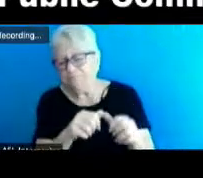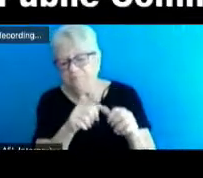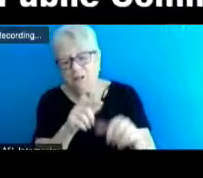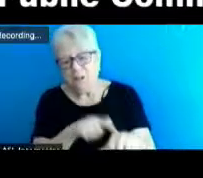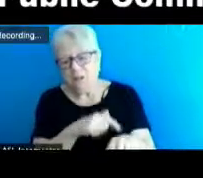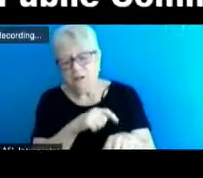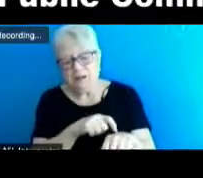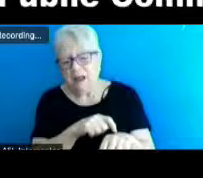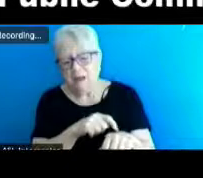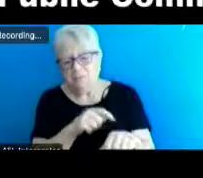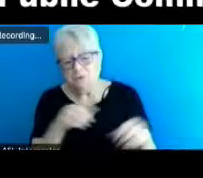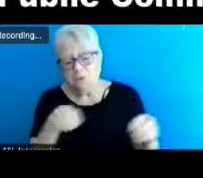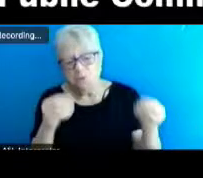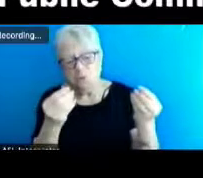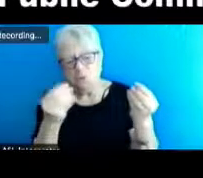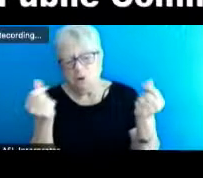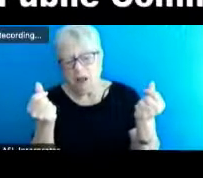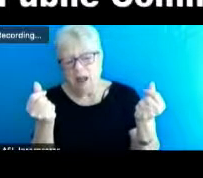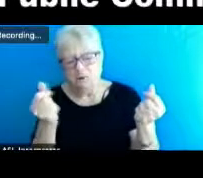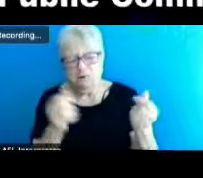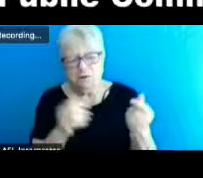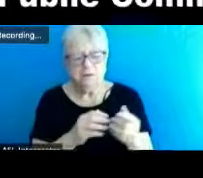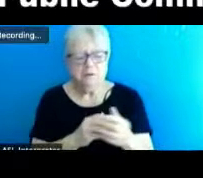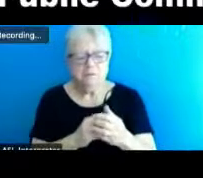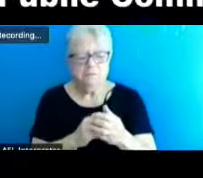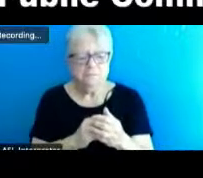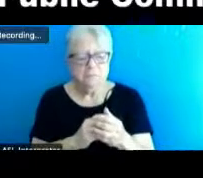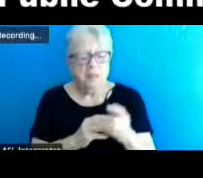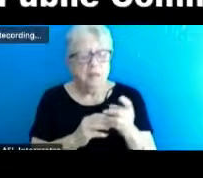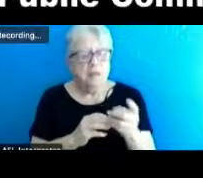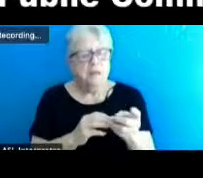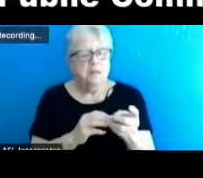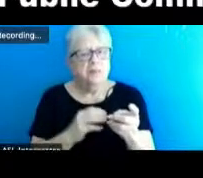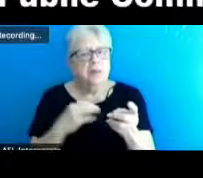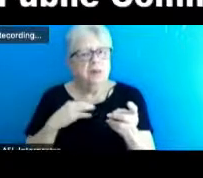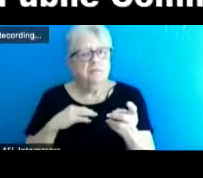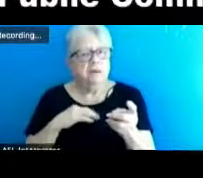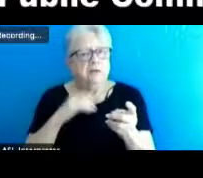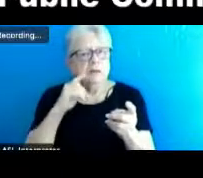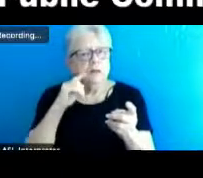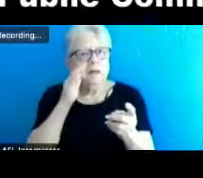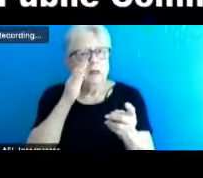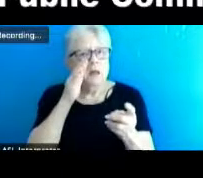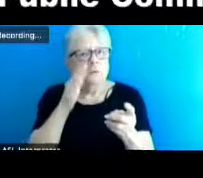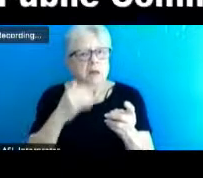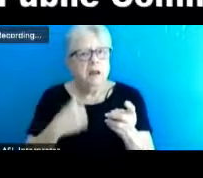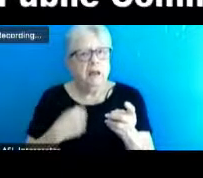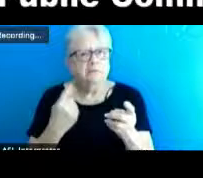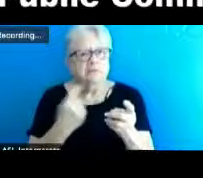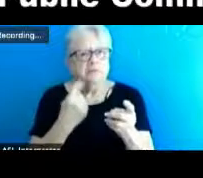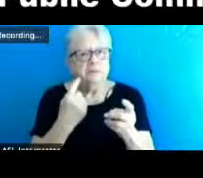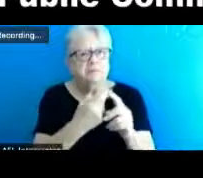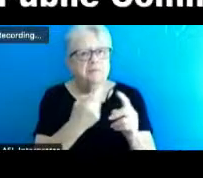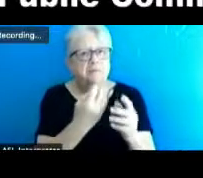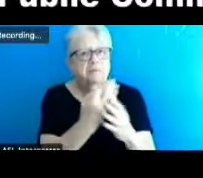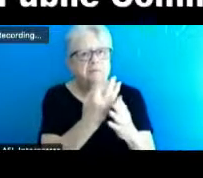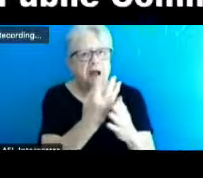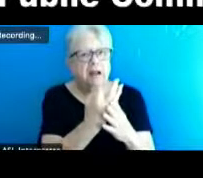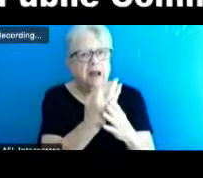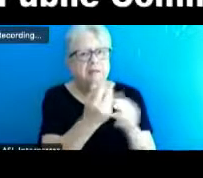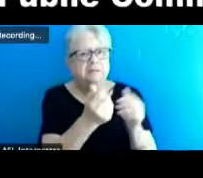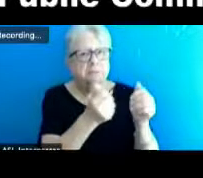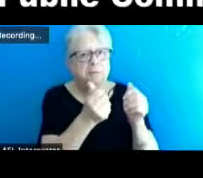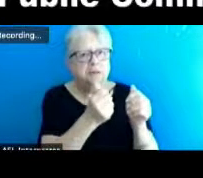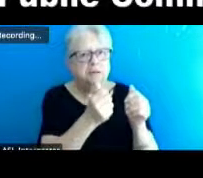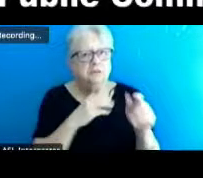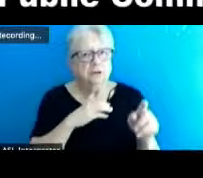out. Commissioner Toledo? So the only advantage I would think of having someone from the Finance and Administration Committee also